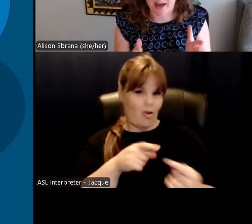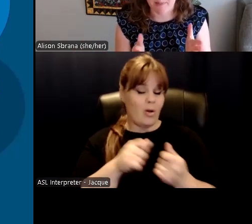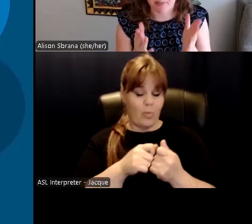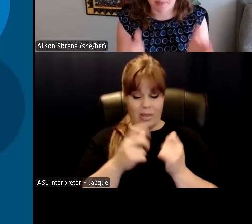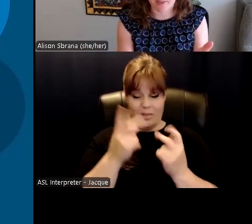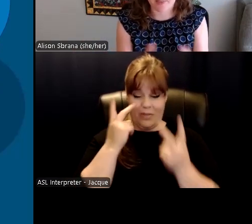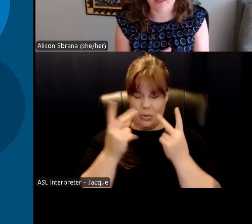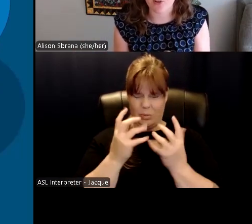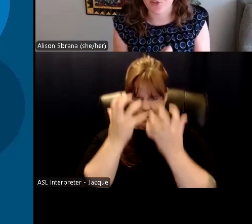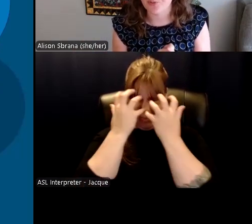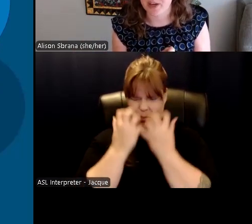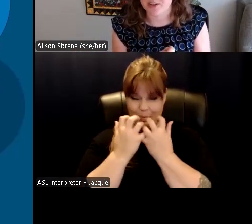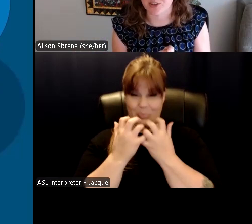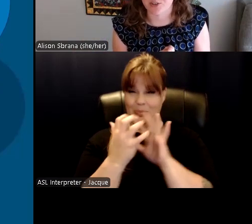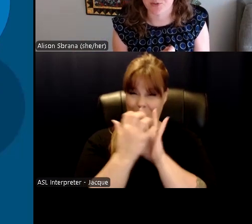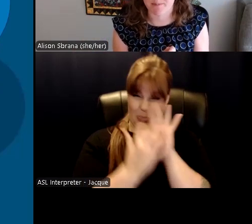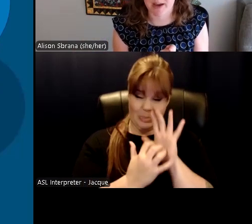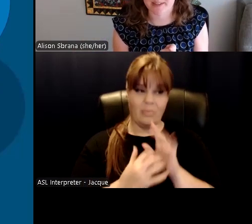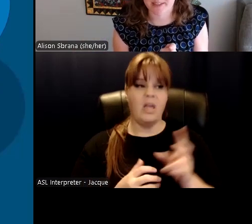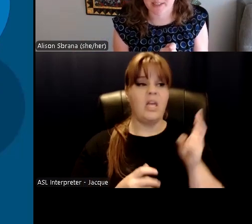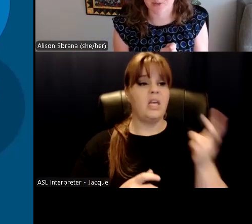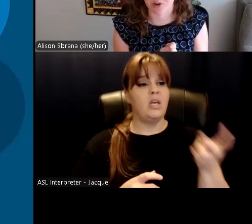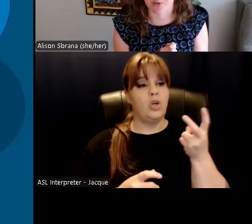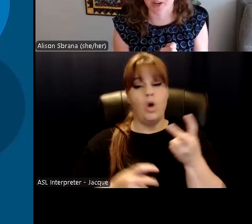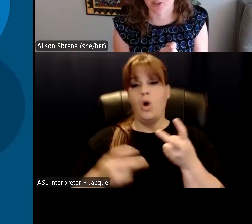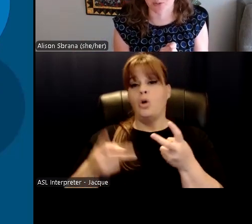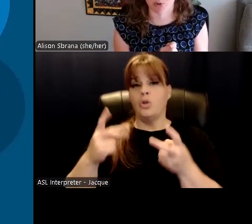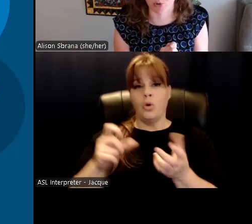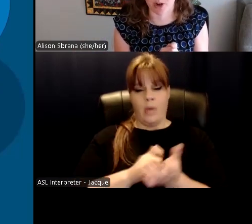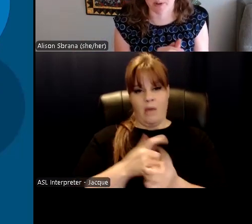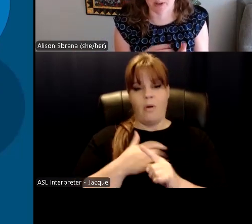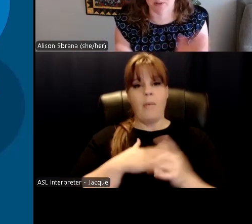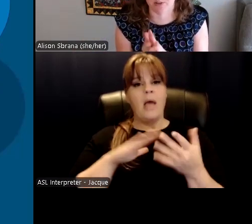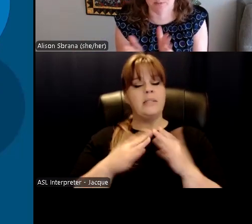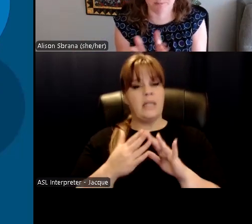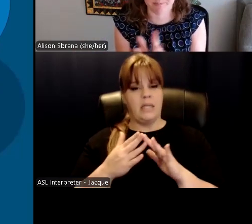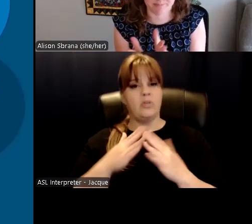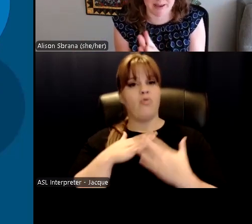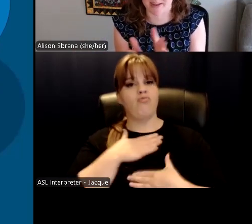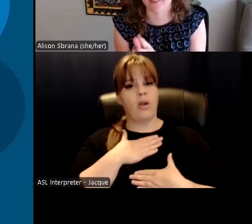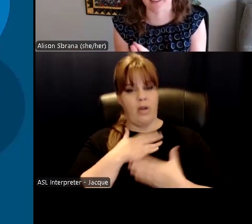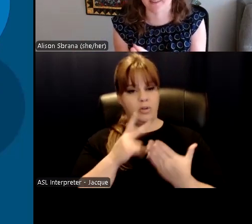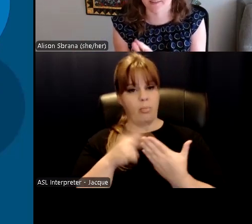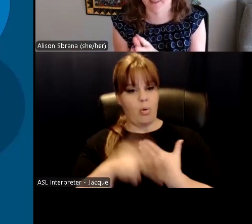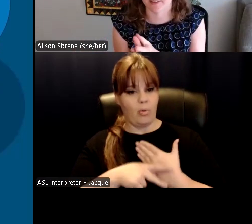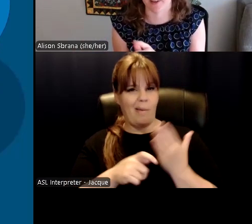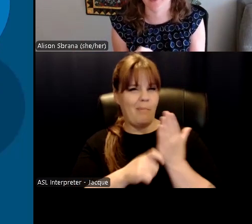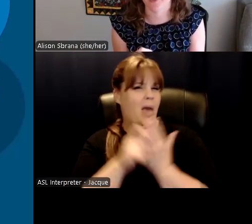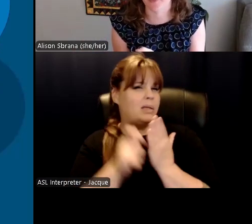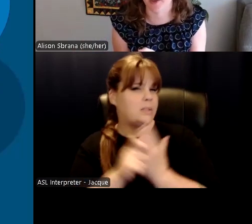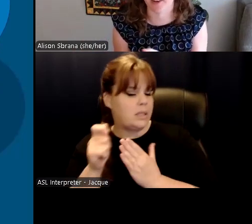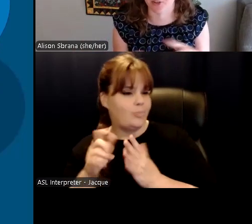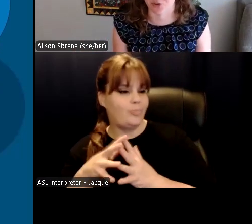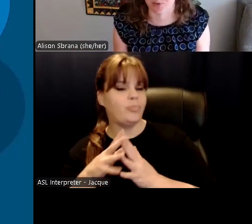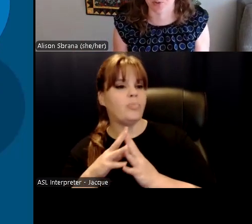is that these are 2 pages from my city's recreation programming little magazine thing